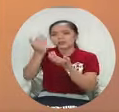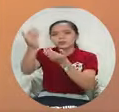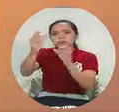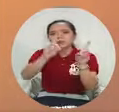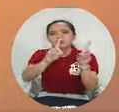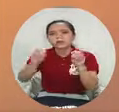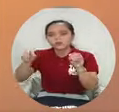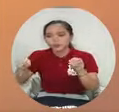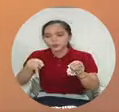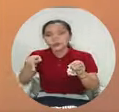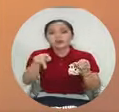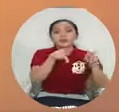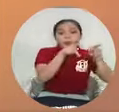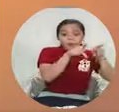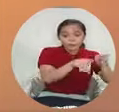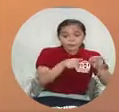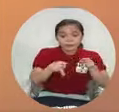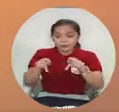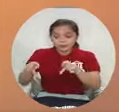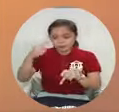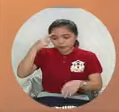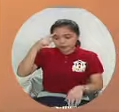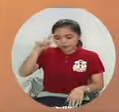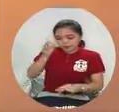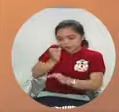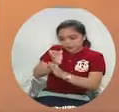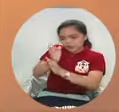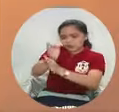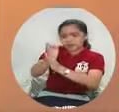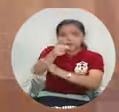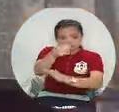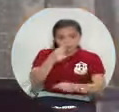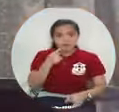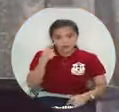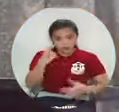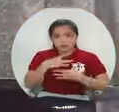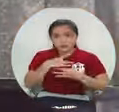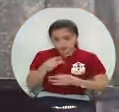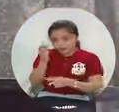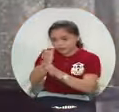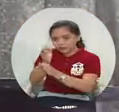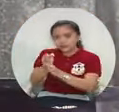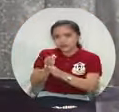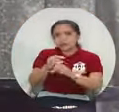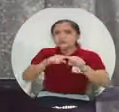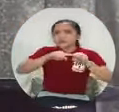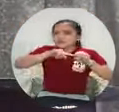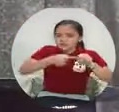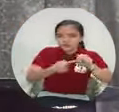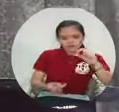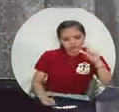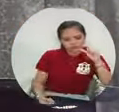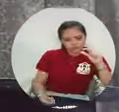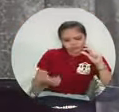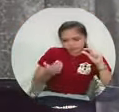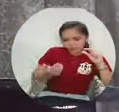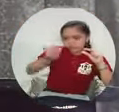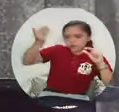It prepared him in the way of faithfulness. You want to be faithful? Start with little